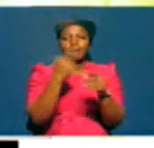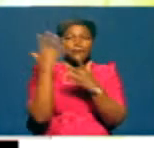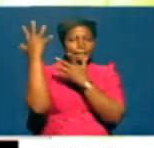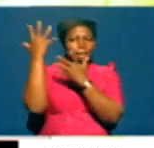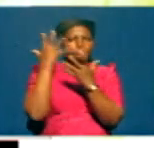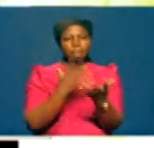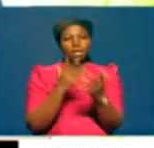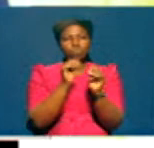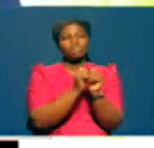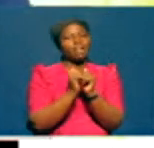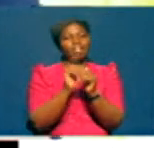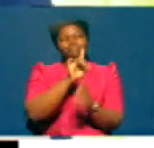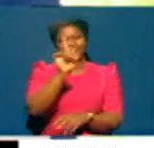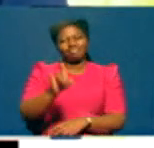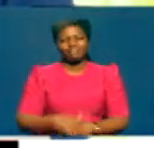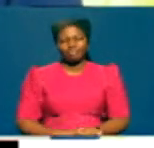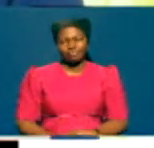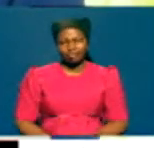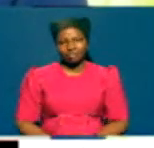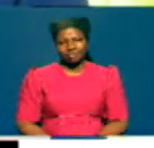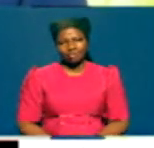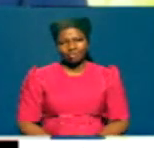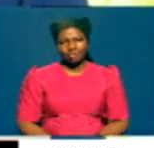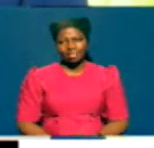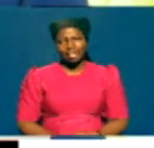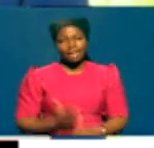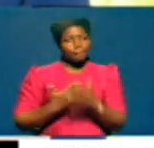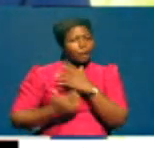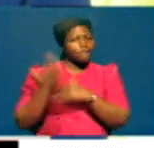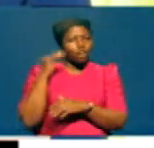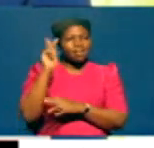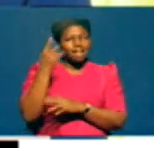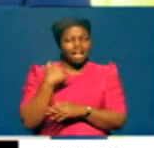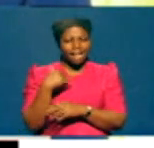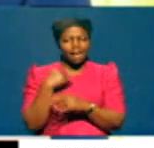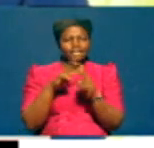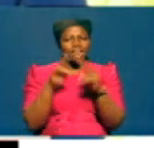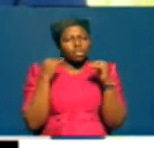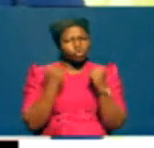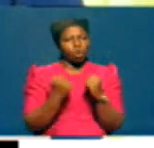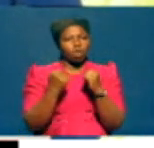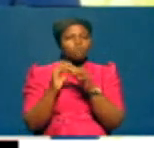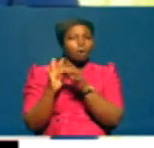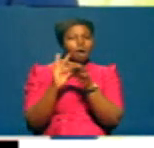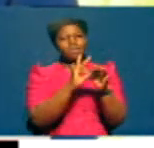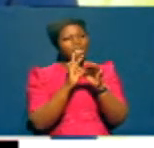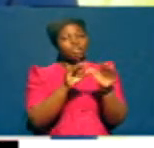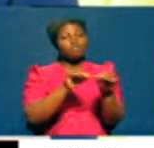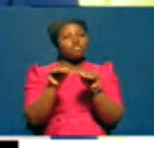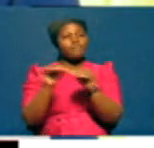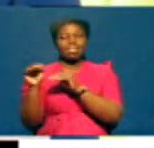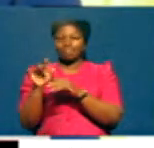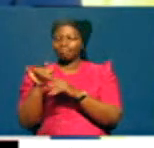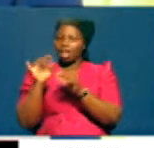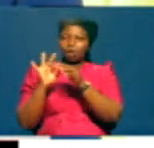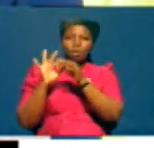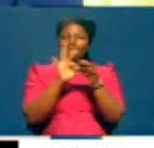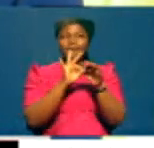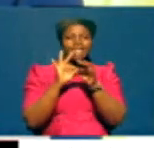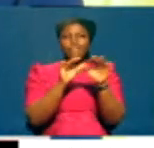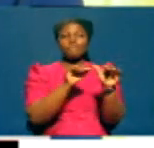What? Kenya had a very strong cooperative movement. What is a cooperative movement all about?